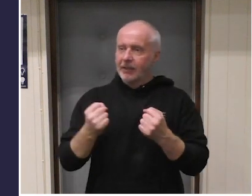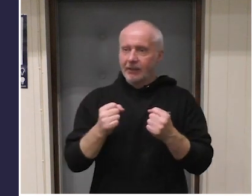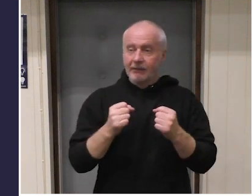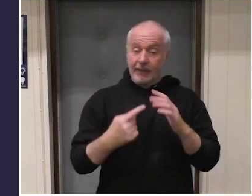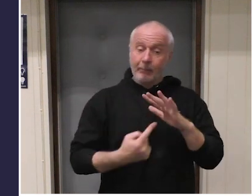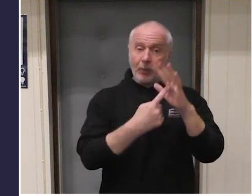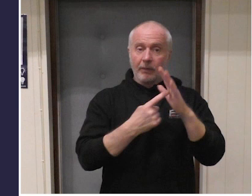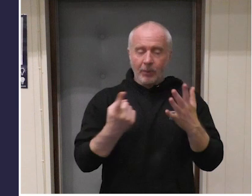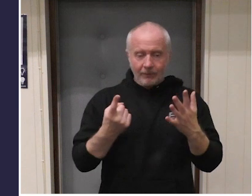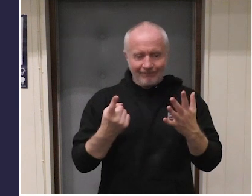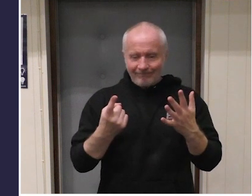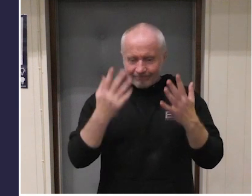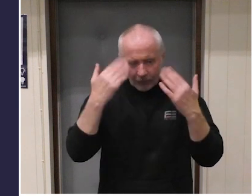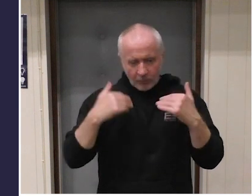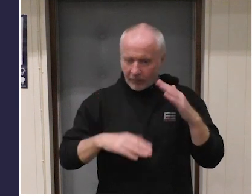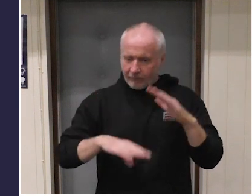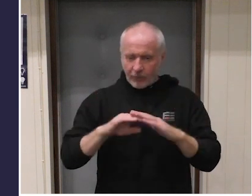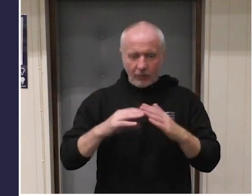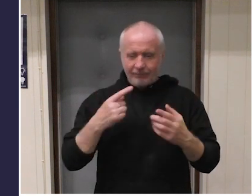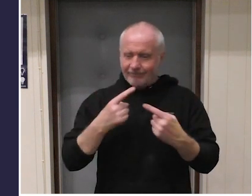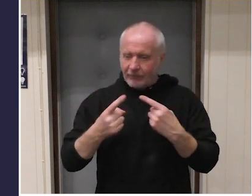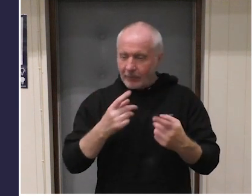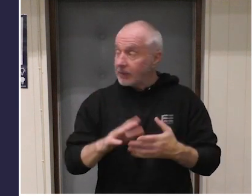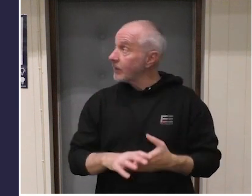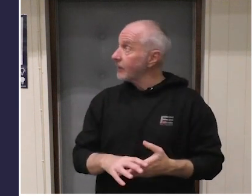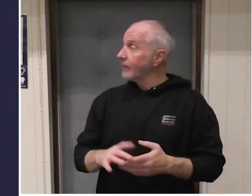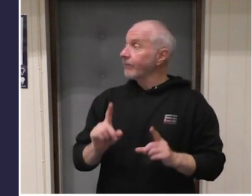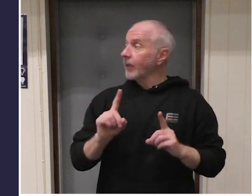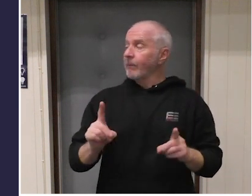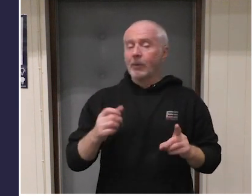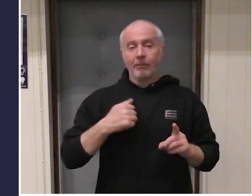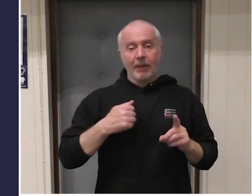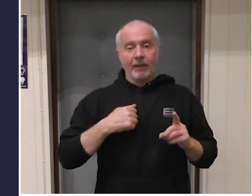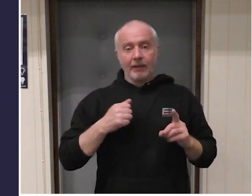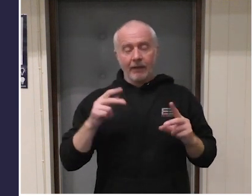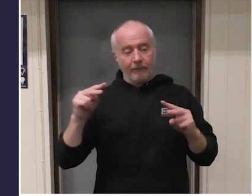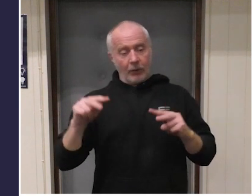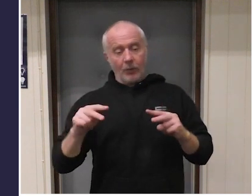unsolved. But, as you might guess from the title, I would have a slightly different viewpoint.